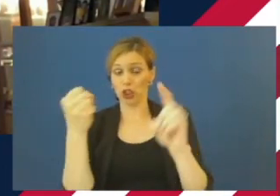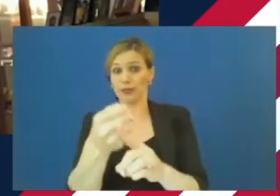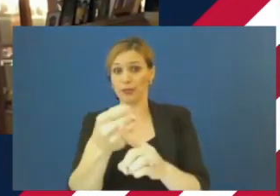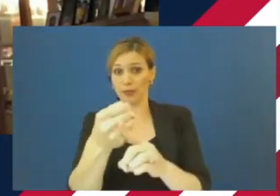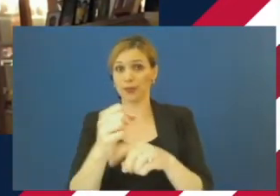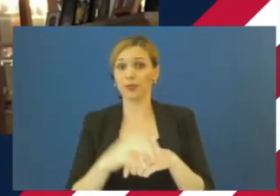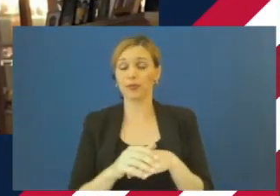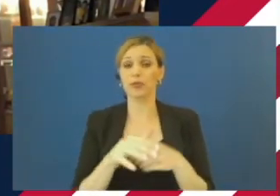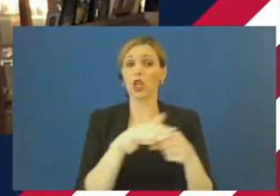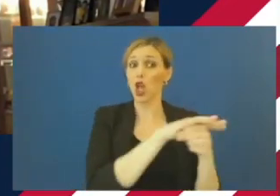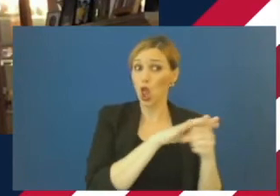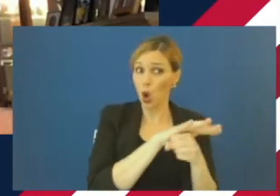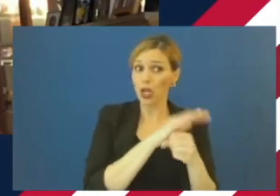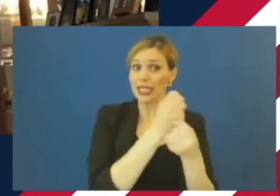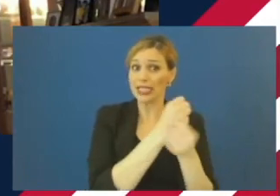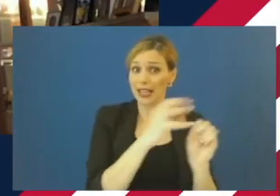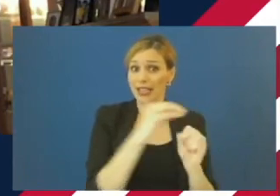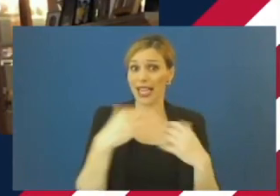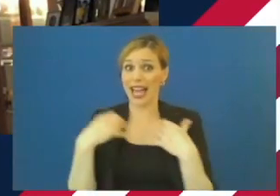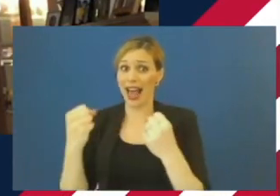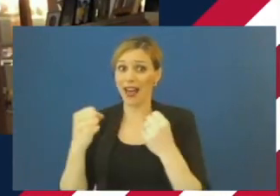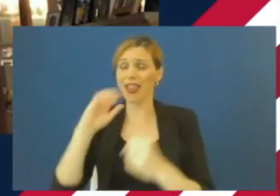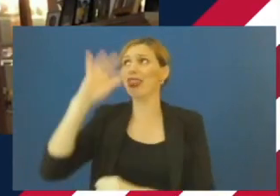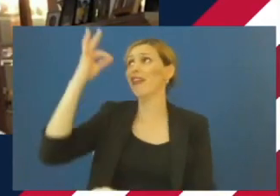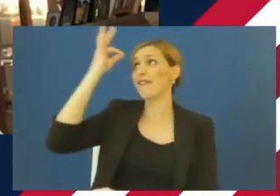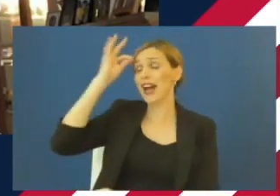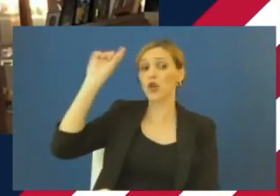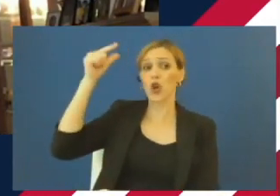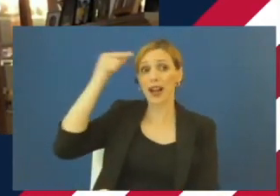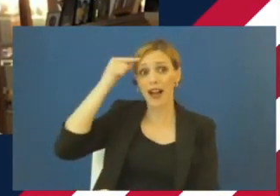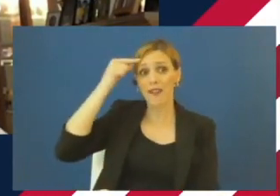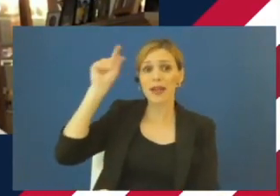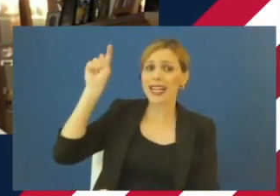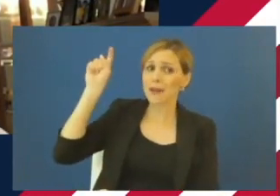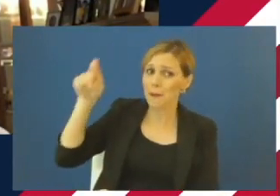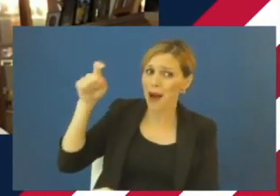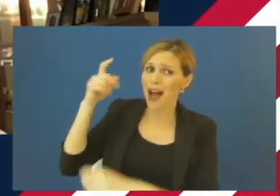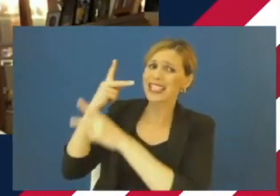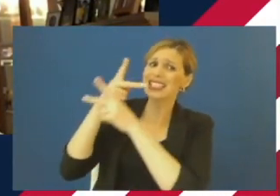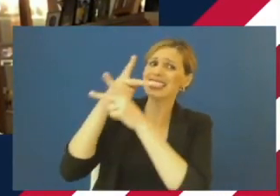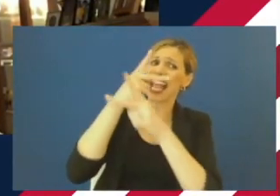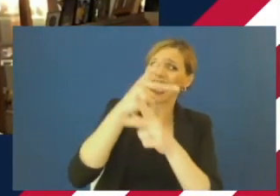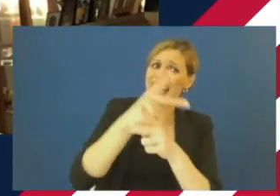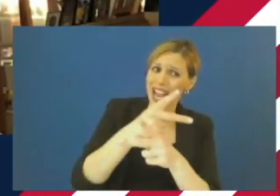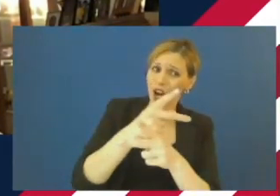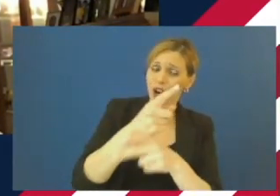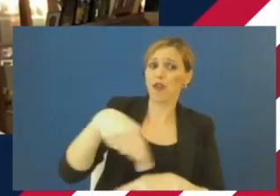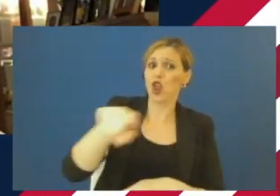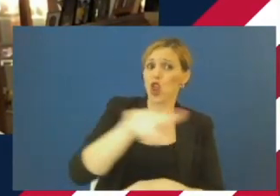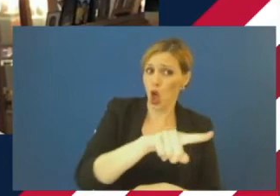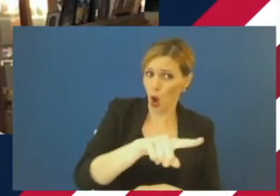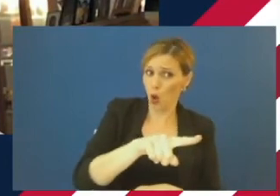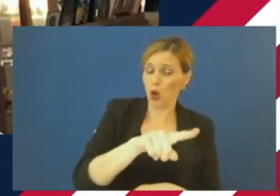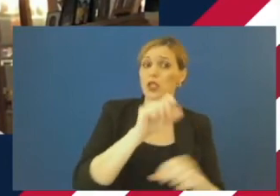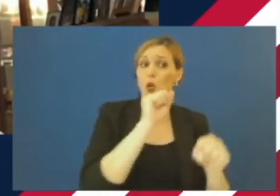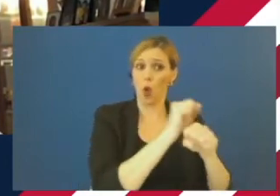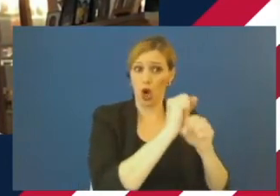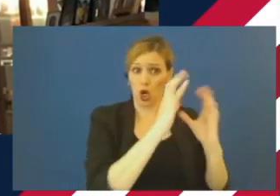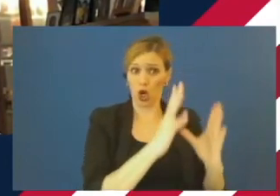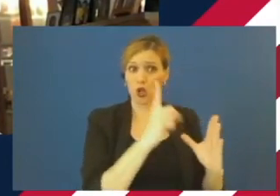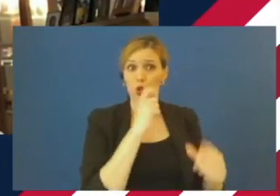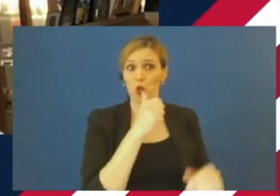also means the federal government must care for emergency response employees who incur illness due to their line of